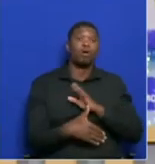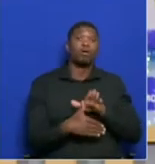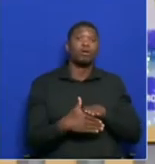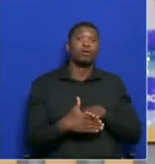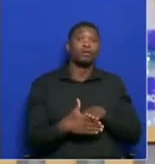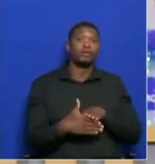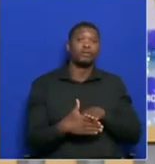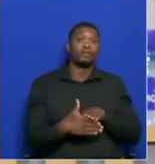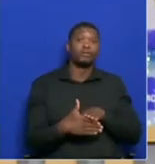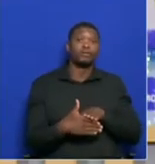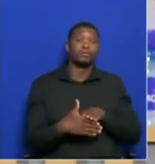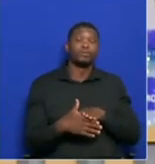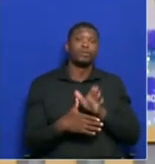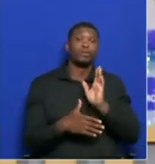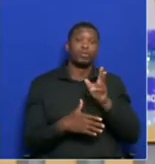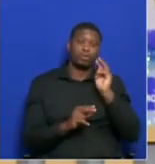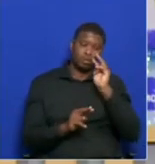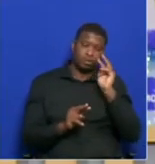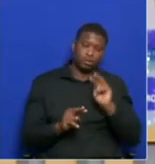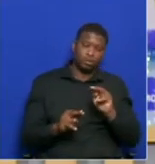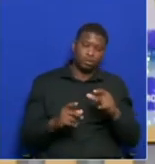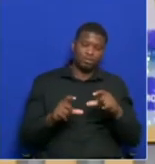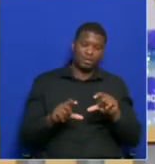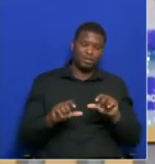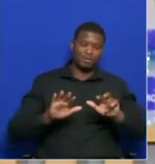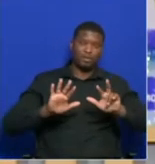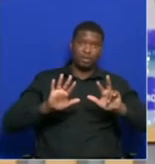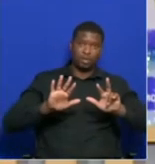stated in paragraph 8 below,